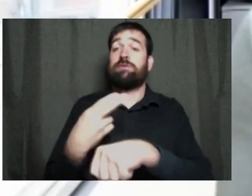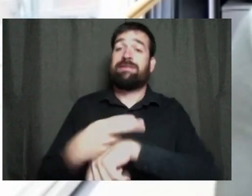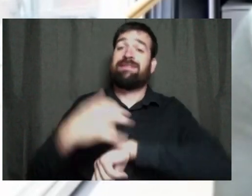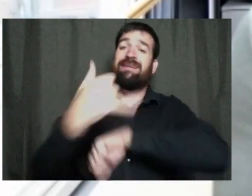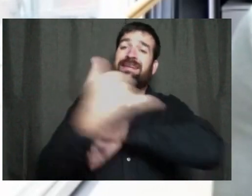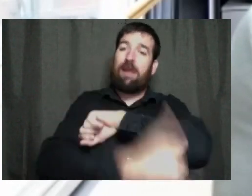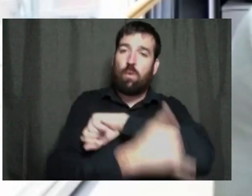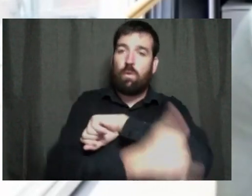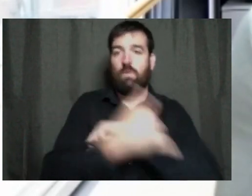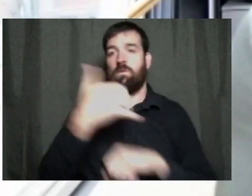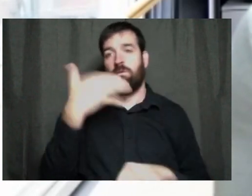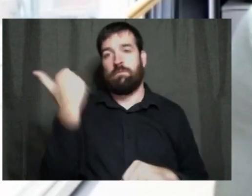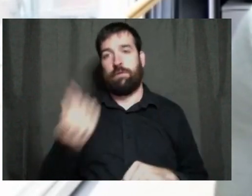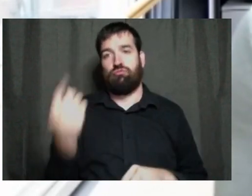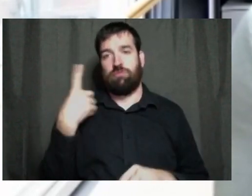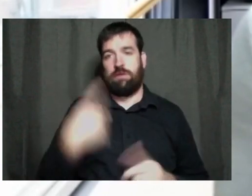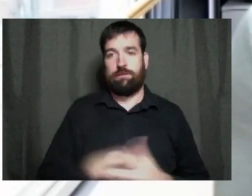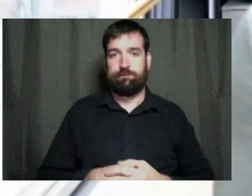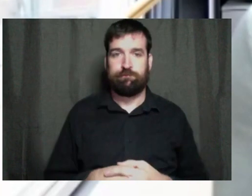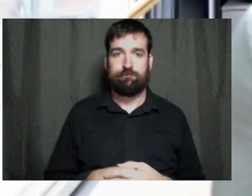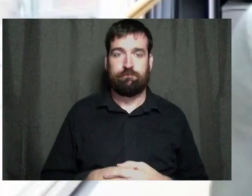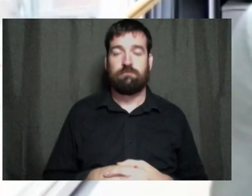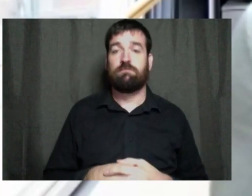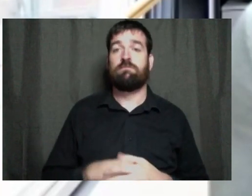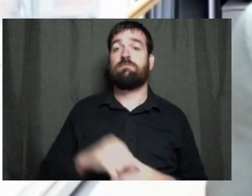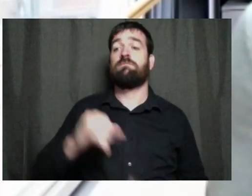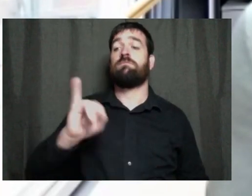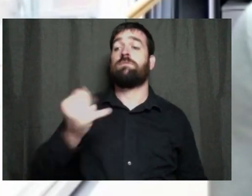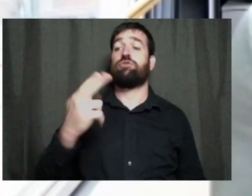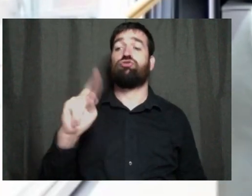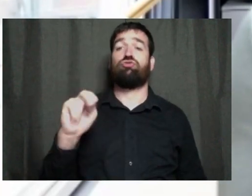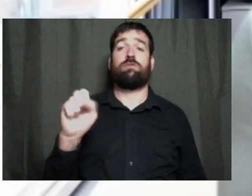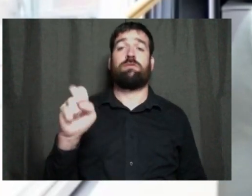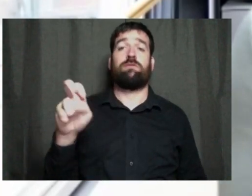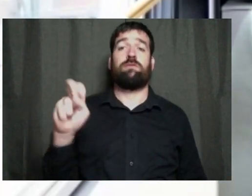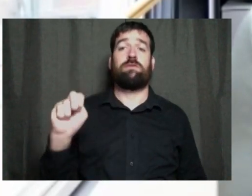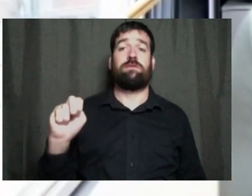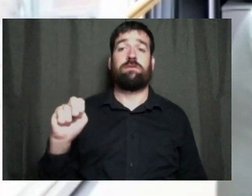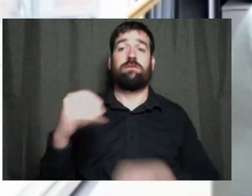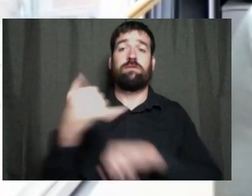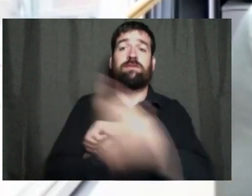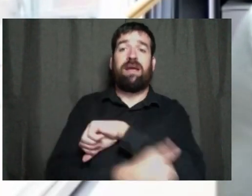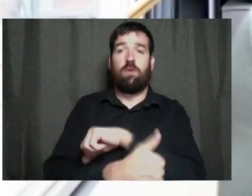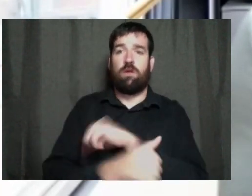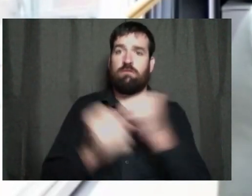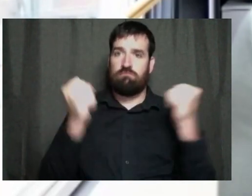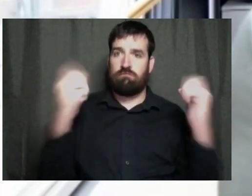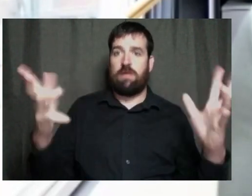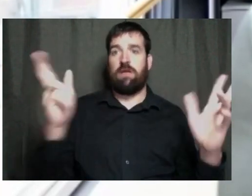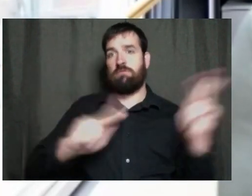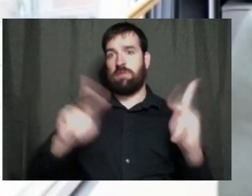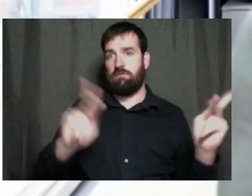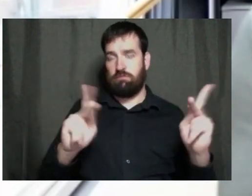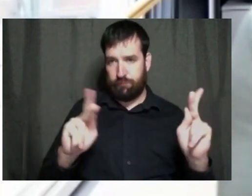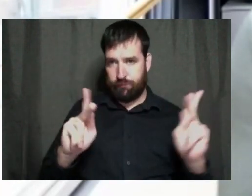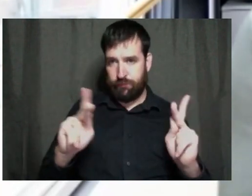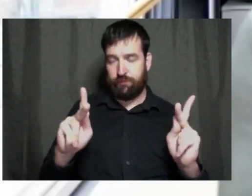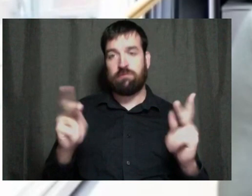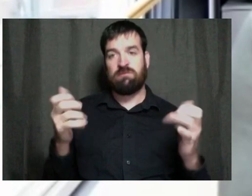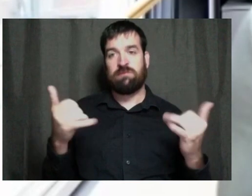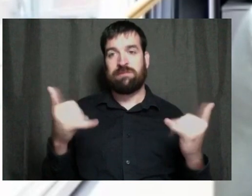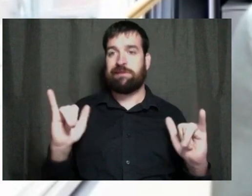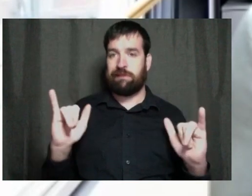better understanding of that. You know, Johnson County, it's a pretty highly populated county, and so they're still